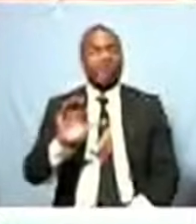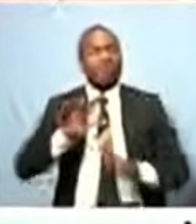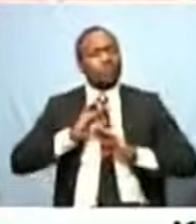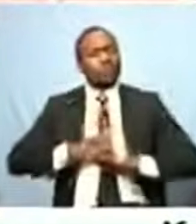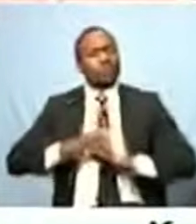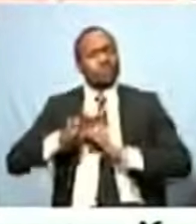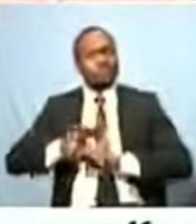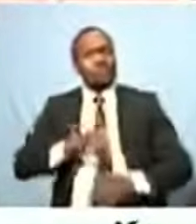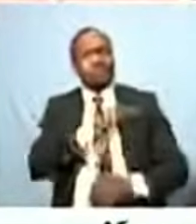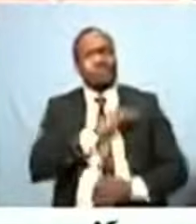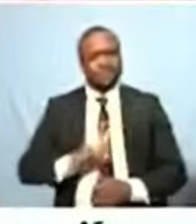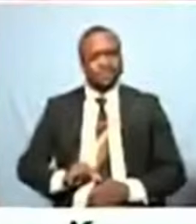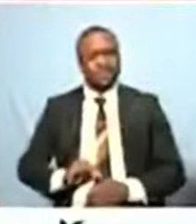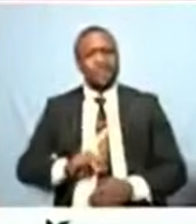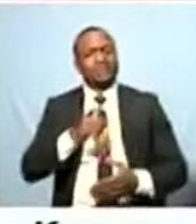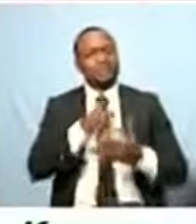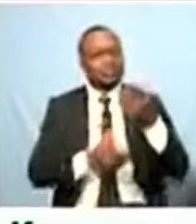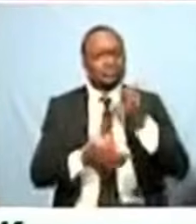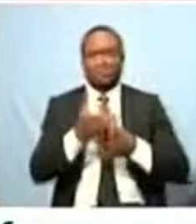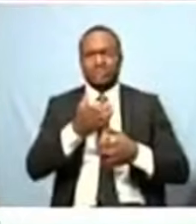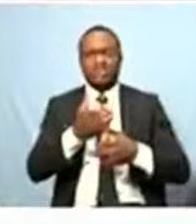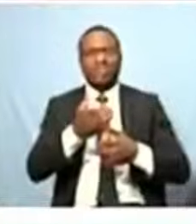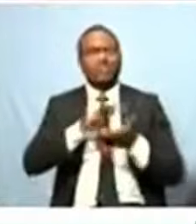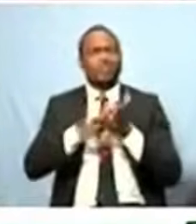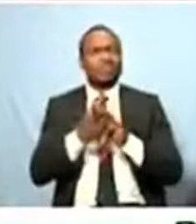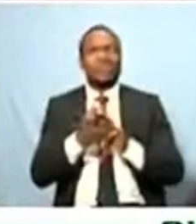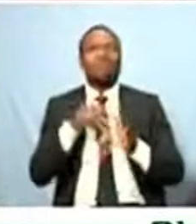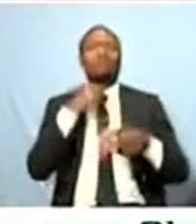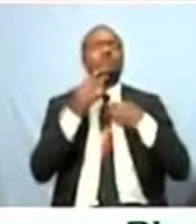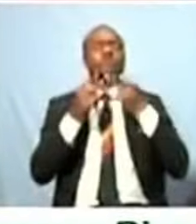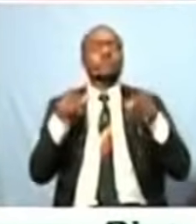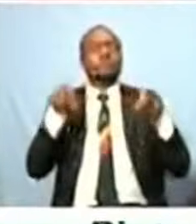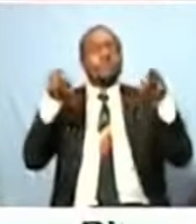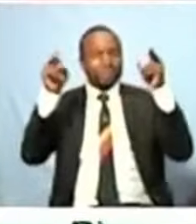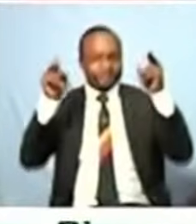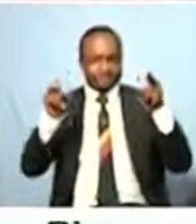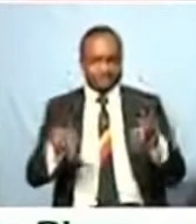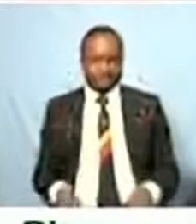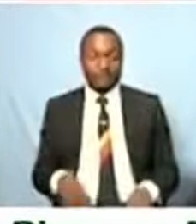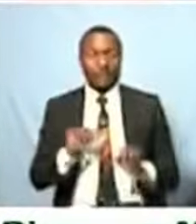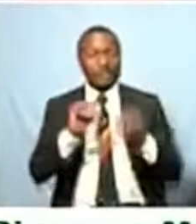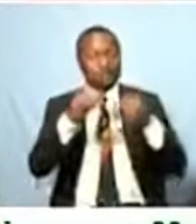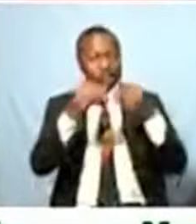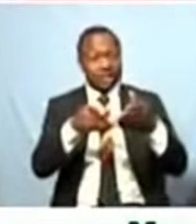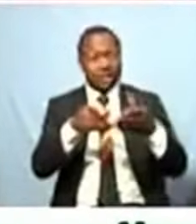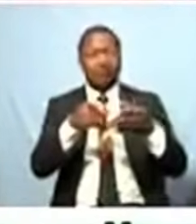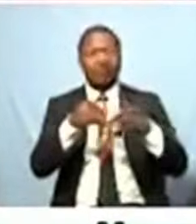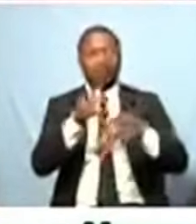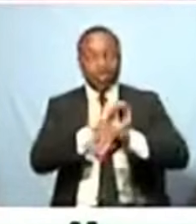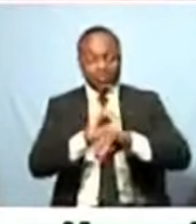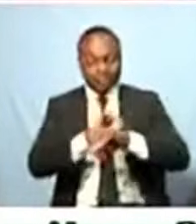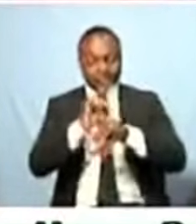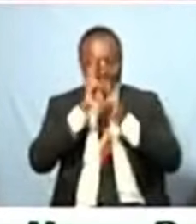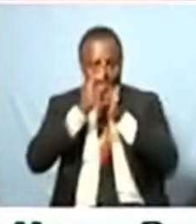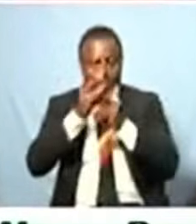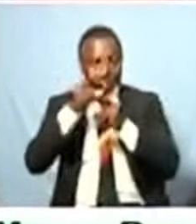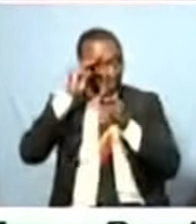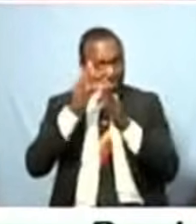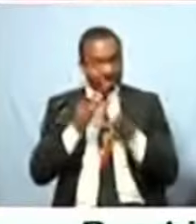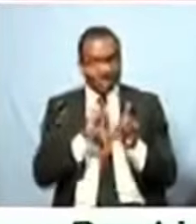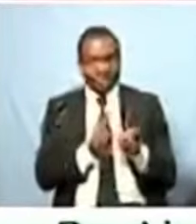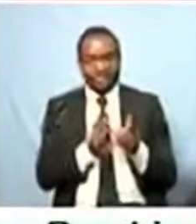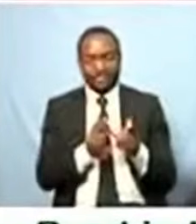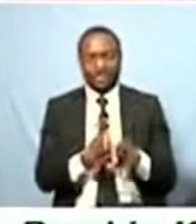honorable members, the consultations are becoming louder. Can we give room to the Honorable Minister to respond?